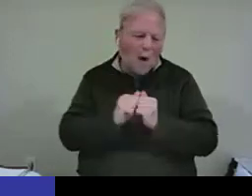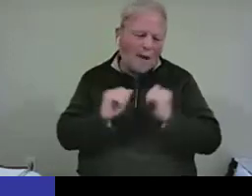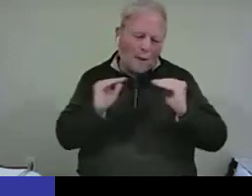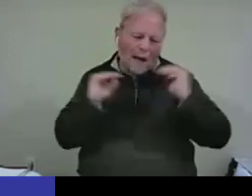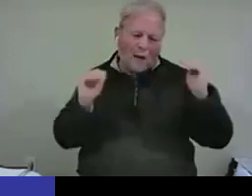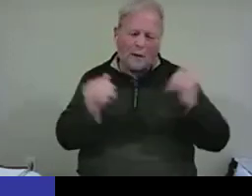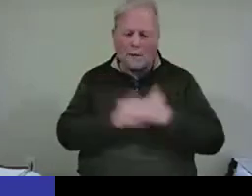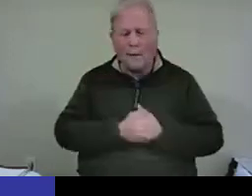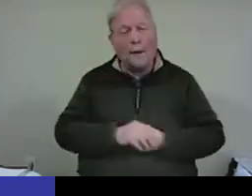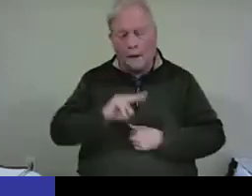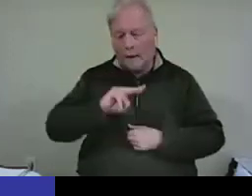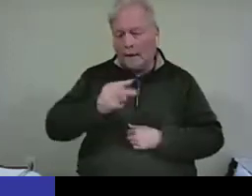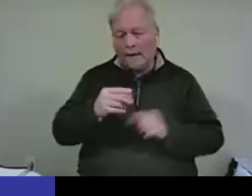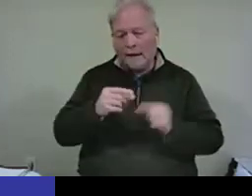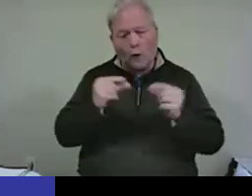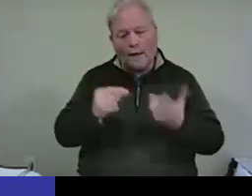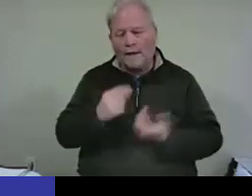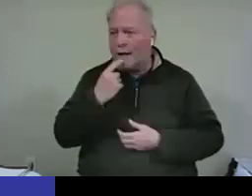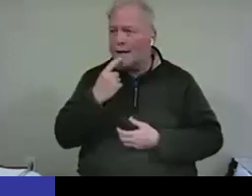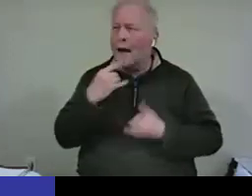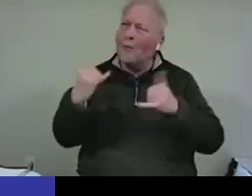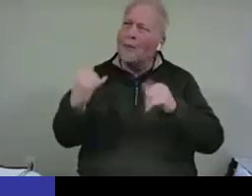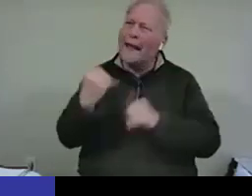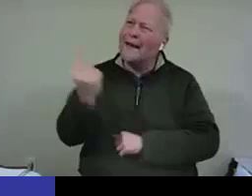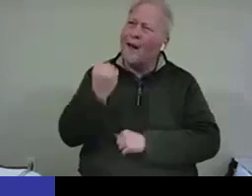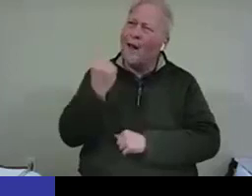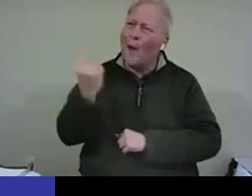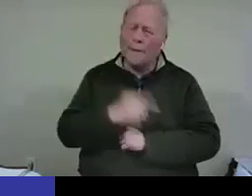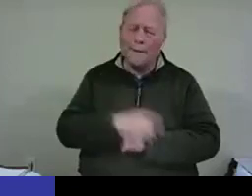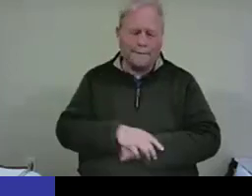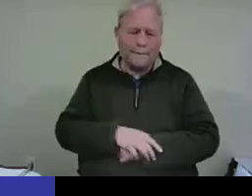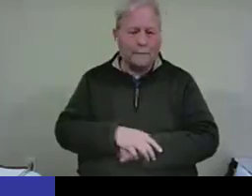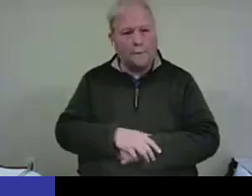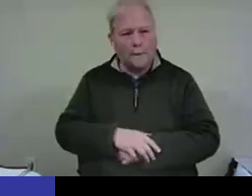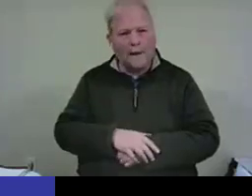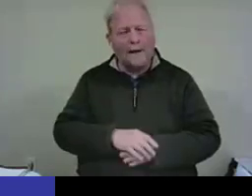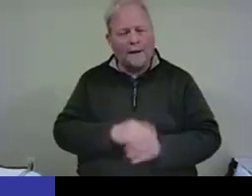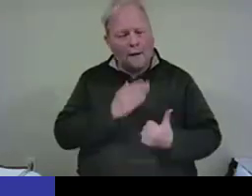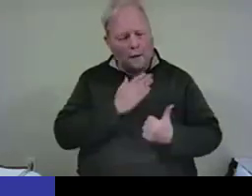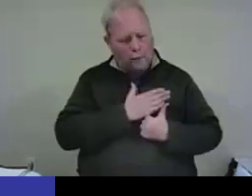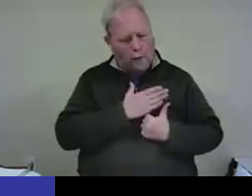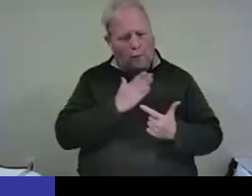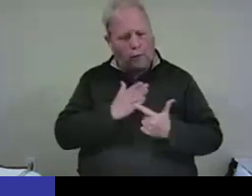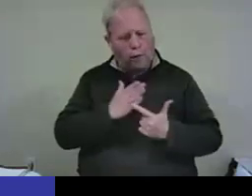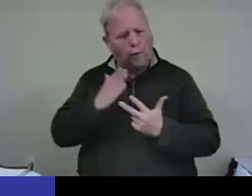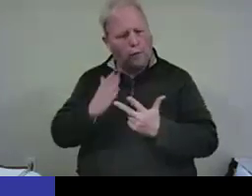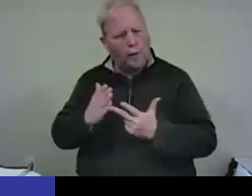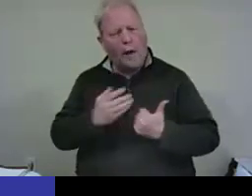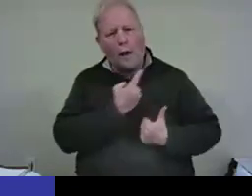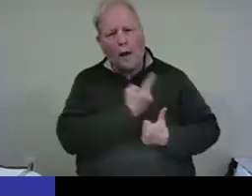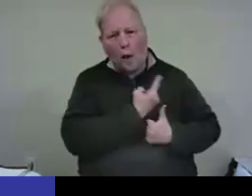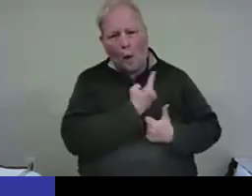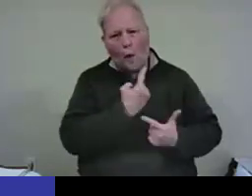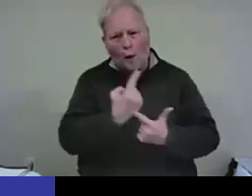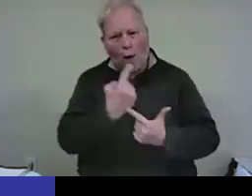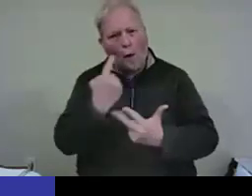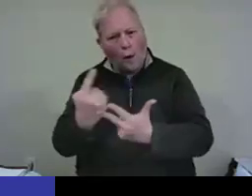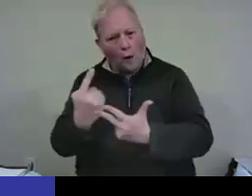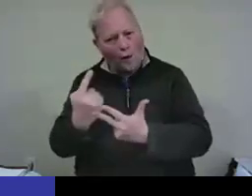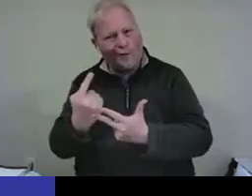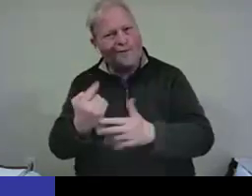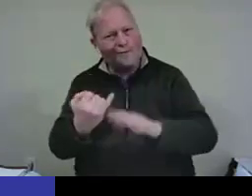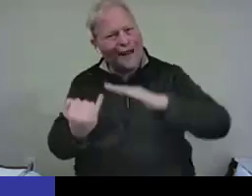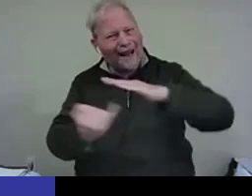say that student plays alone during recess. Well, you can see a pattern of isolation here that you're going to want to investigate